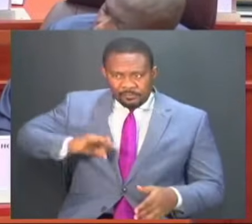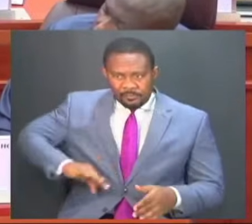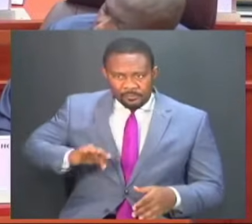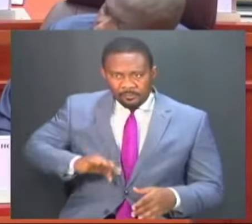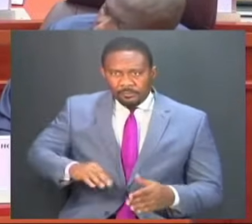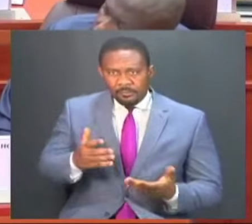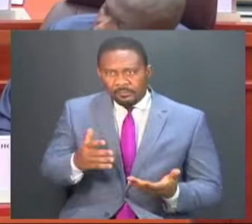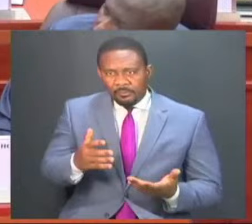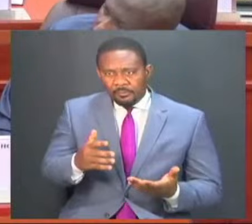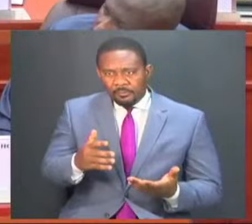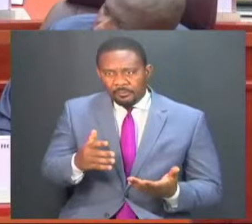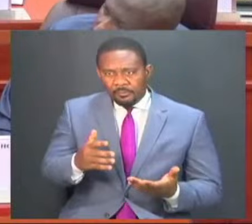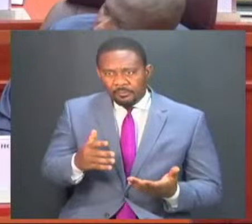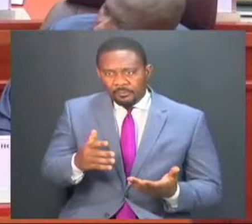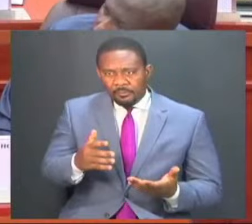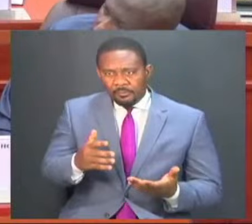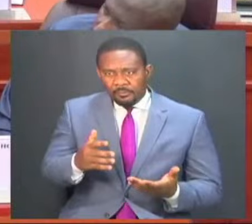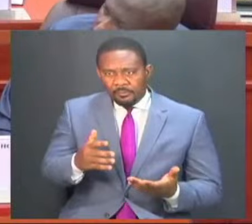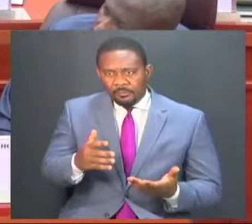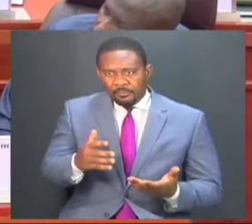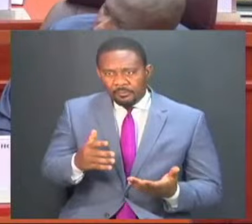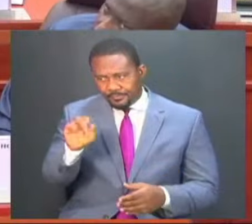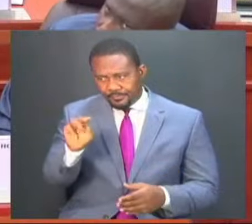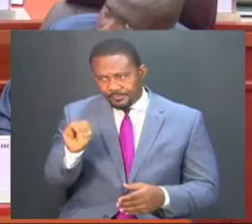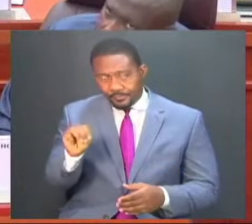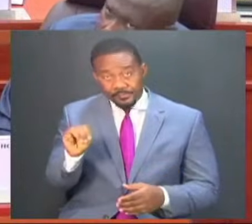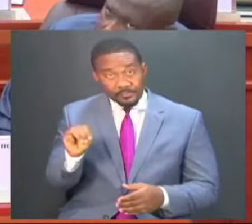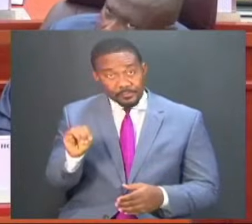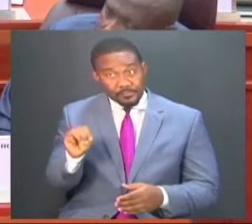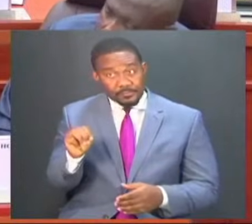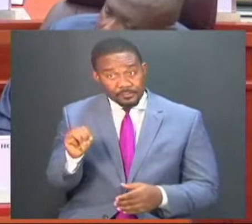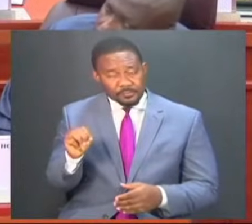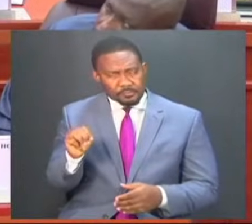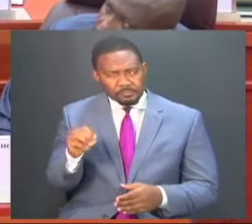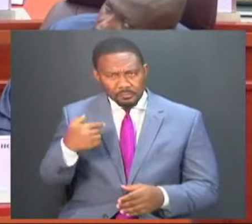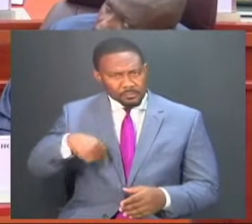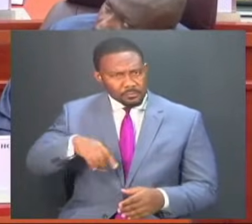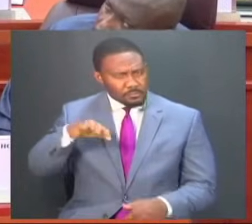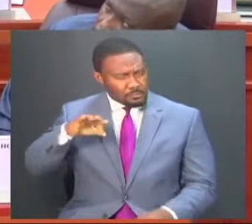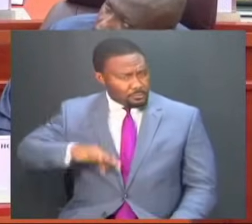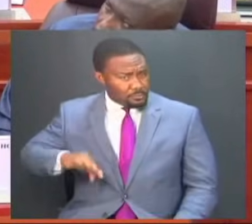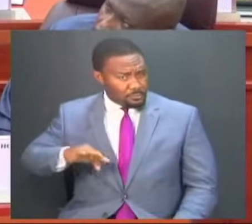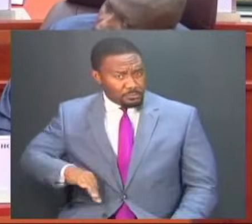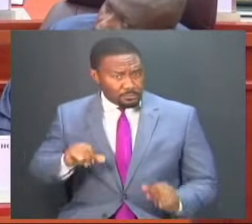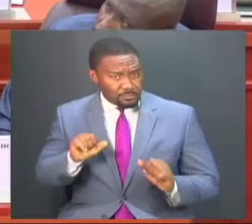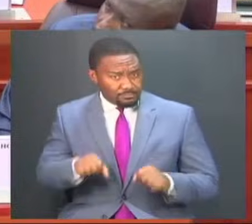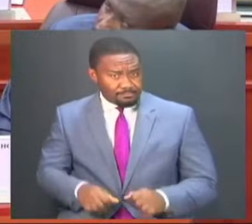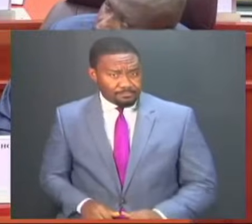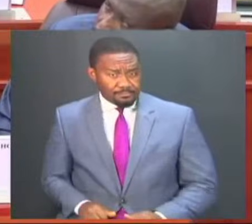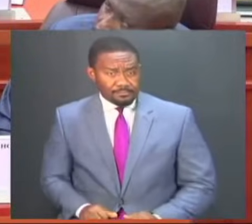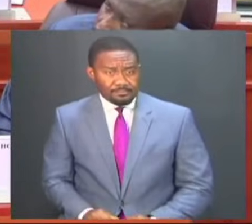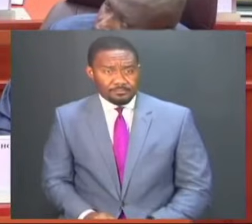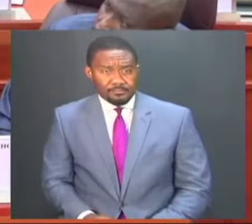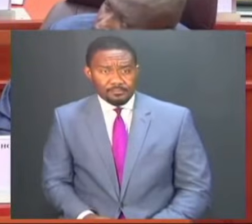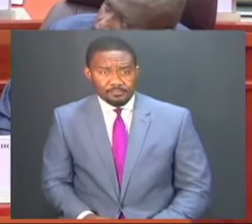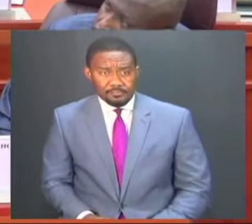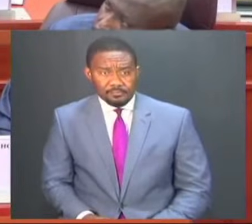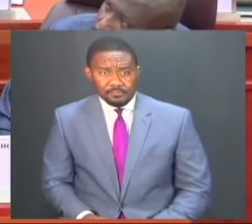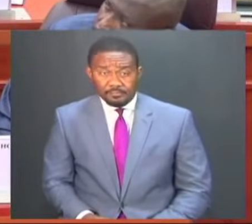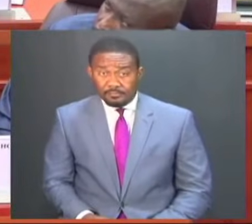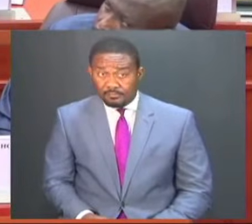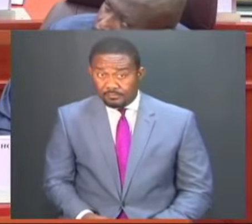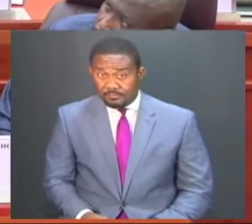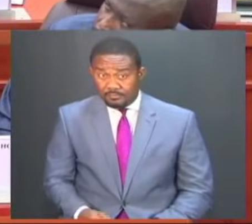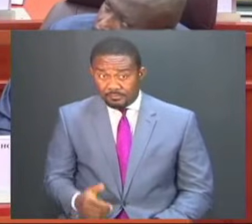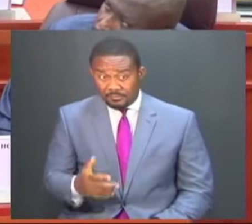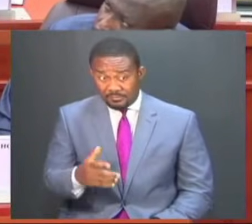farm. It doesn't become a resource curse to this country. So, in the context of your research, when you are bringing it back, we